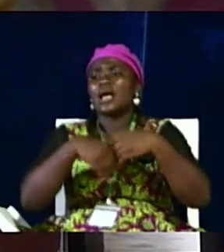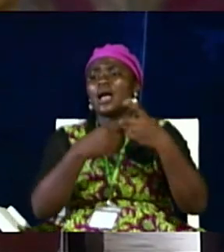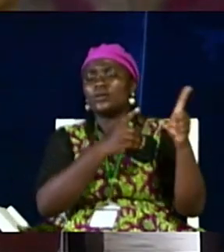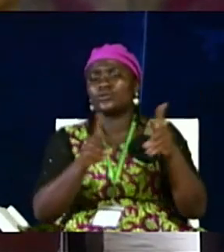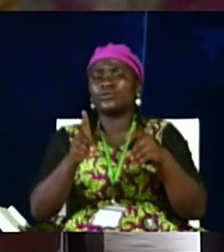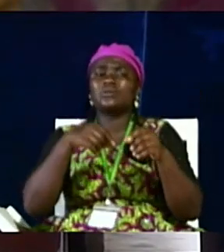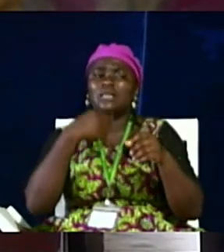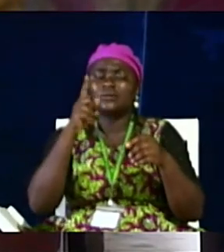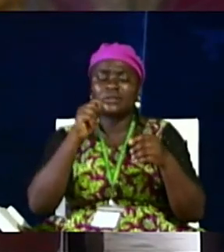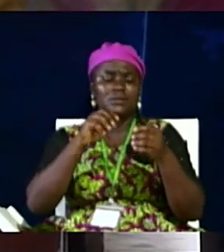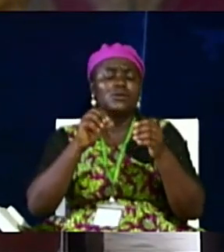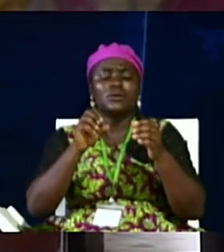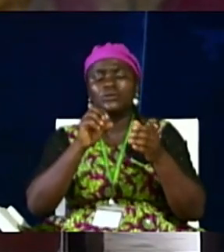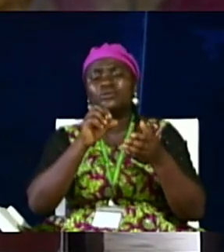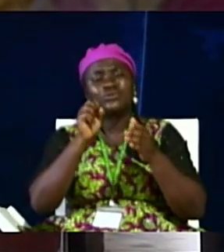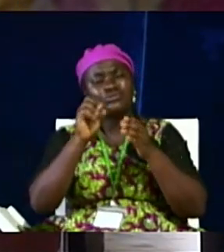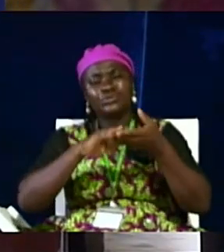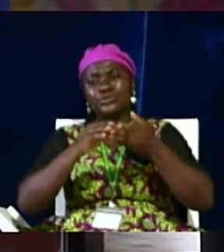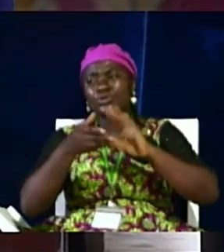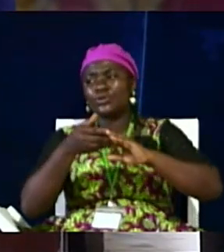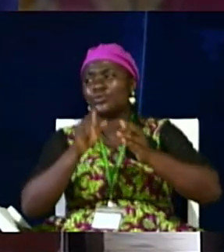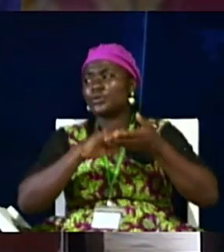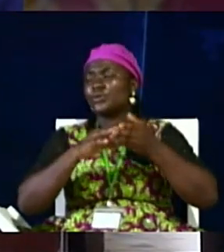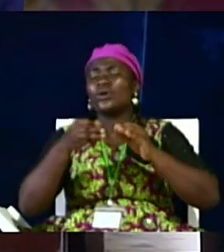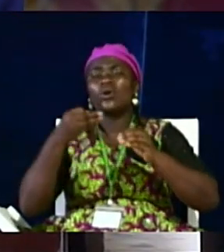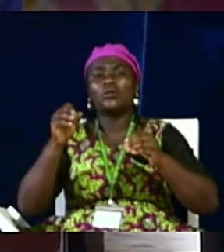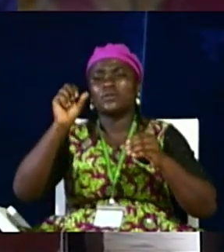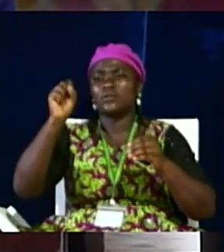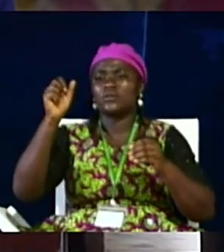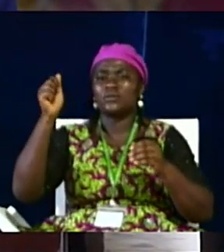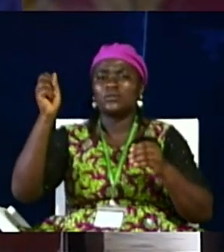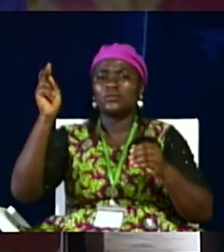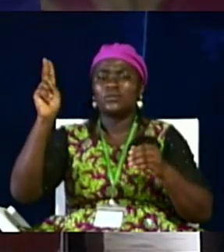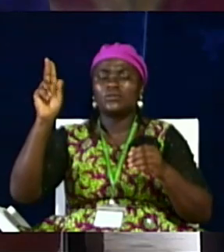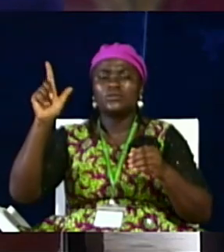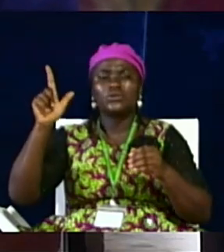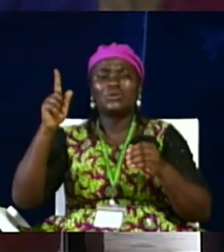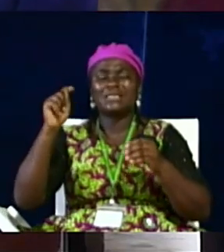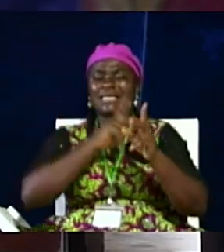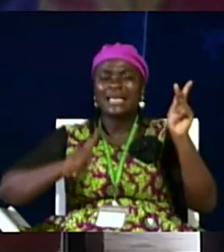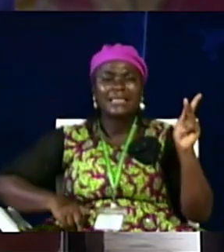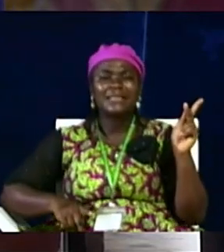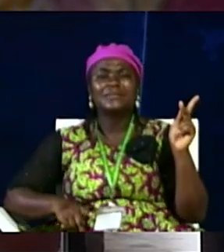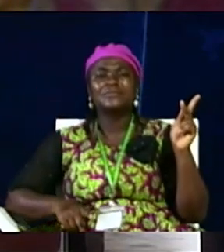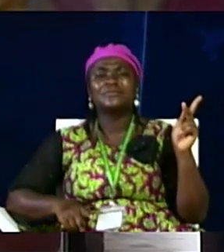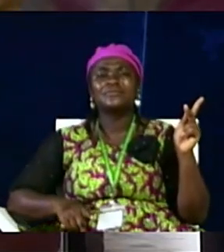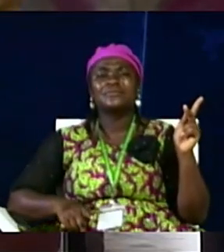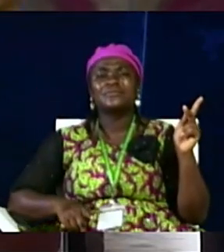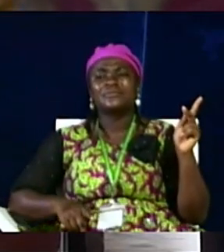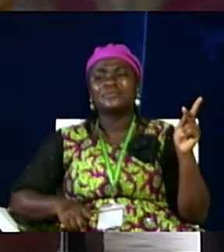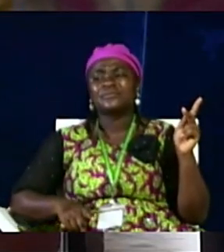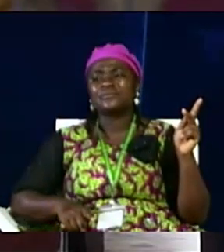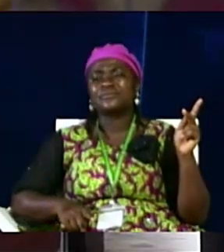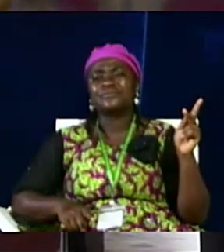story of Saul the king without mentioning that he died a mad king, consulting witches for